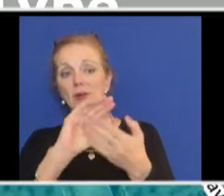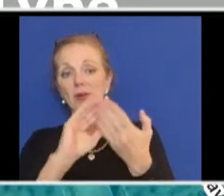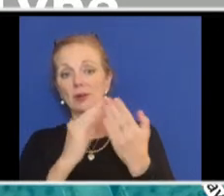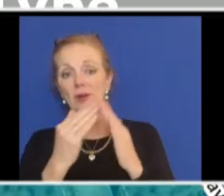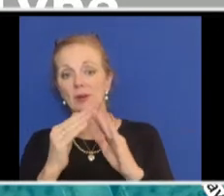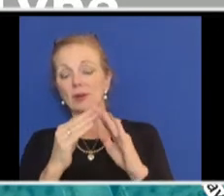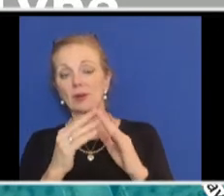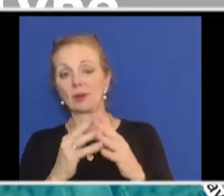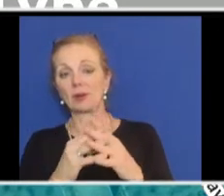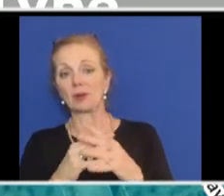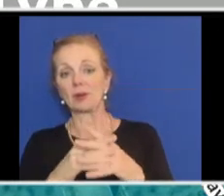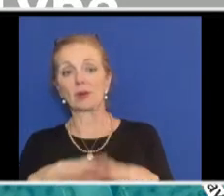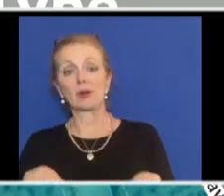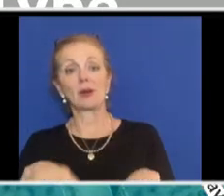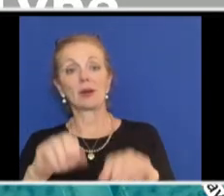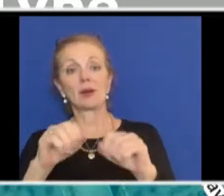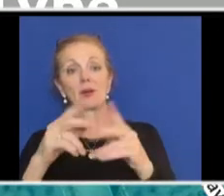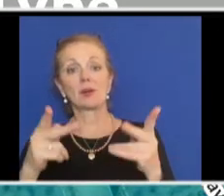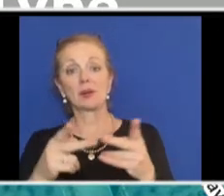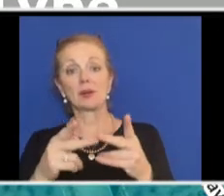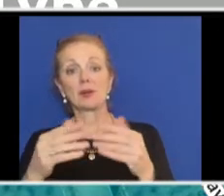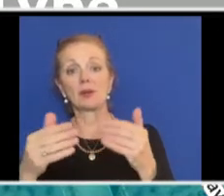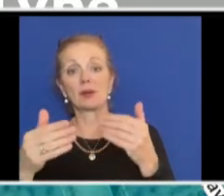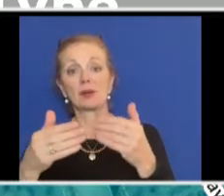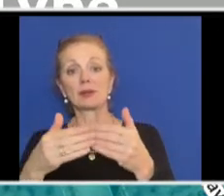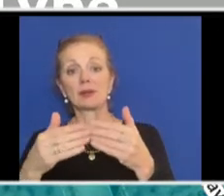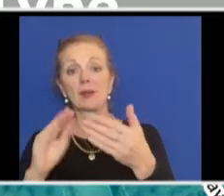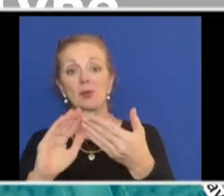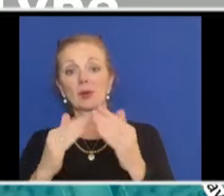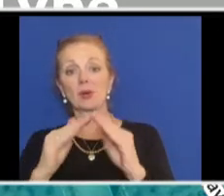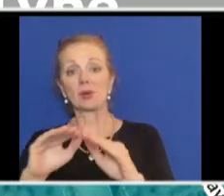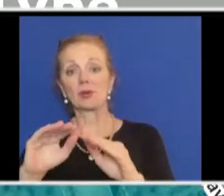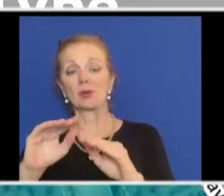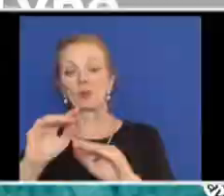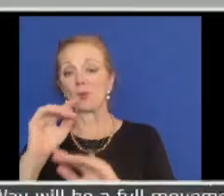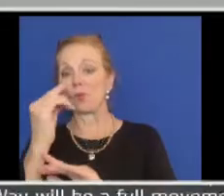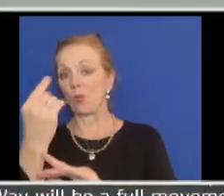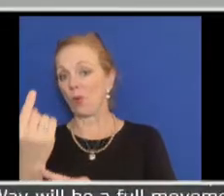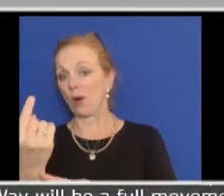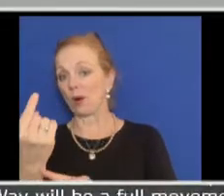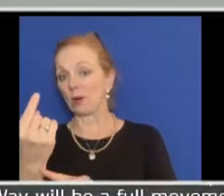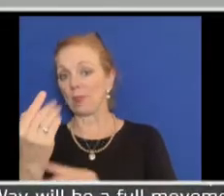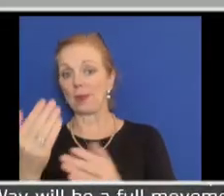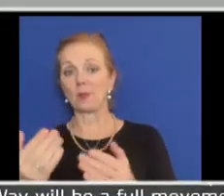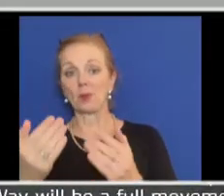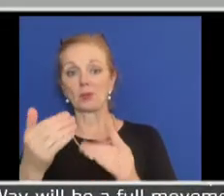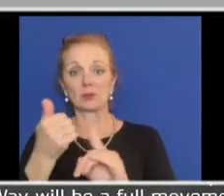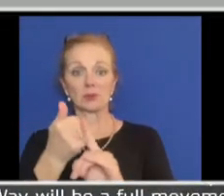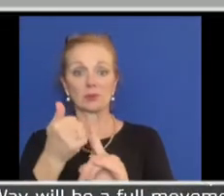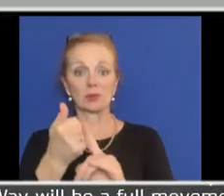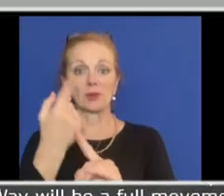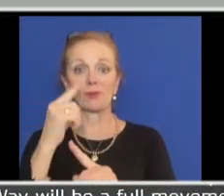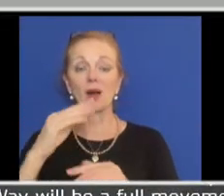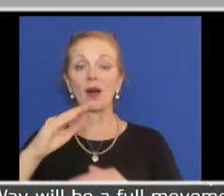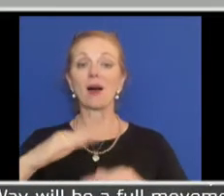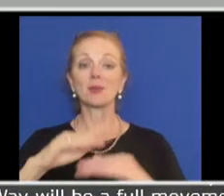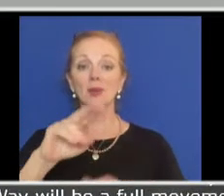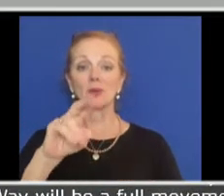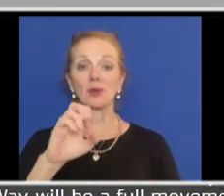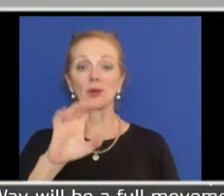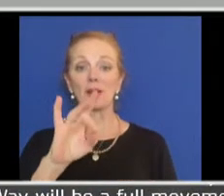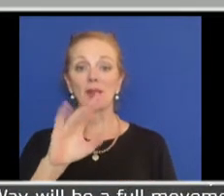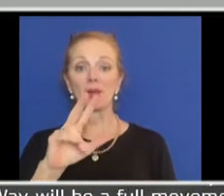the adopted Place type is for neighborhood one and the proposal itself is for up to 283